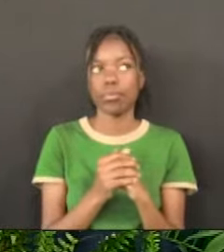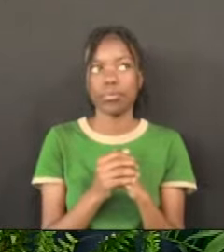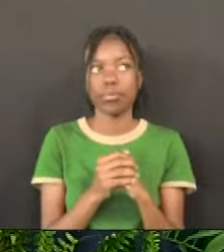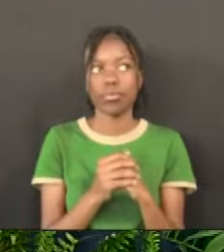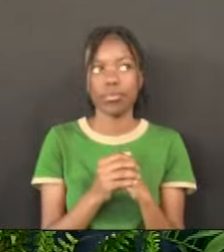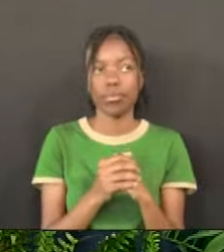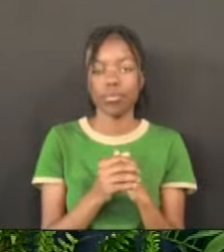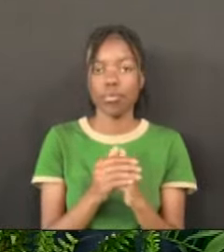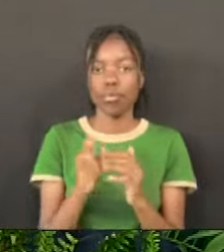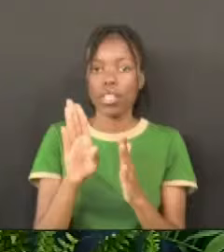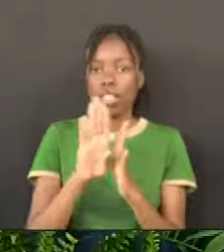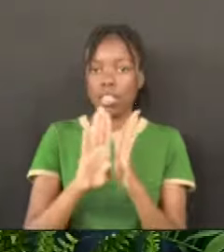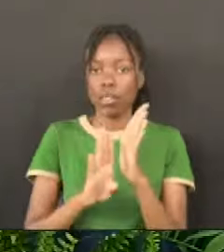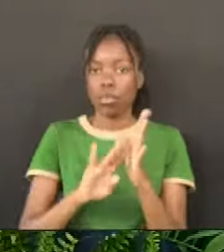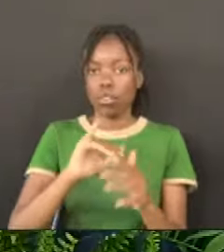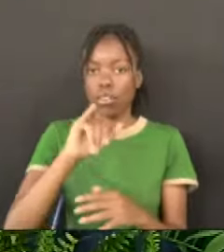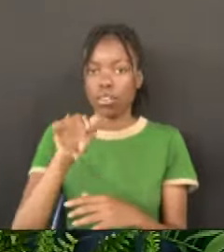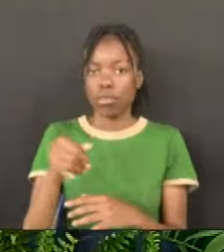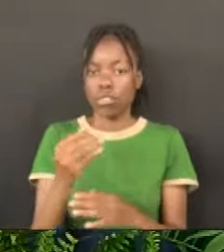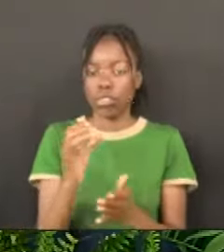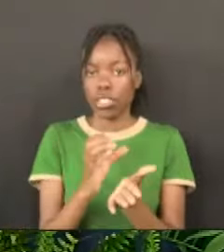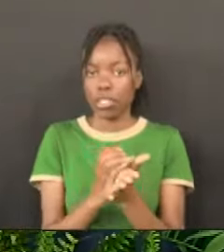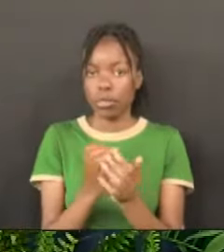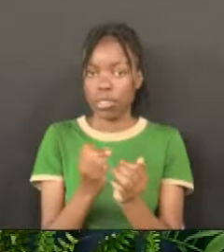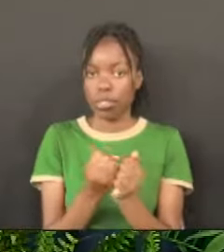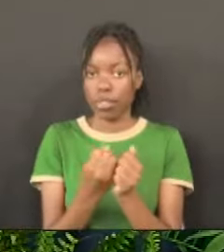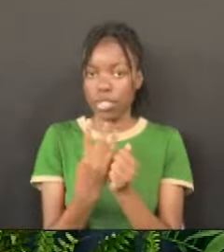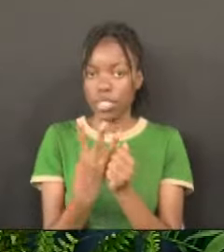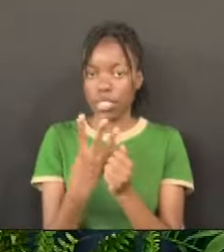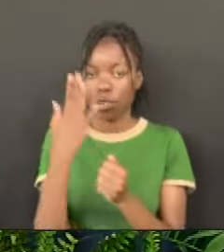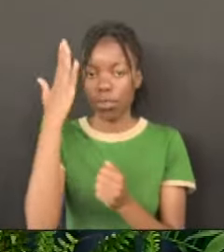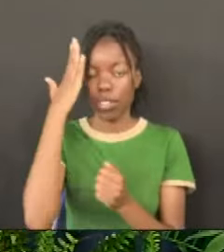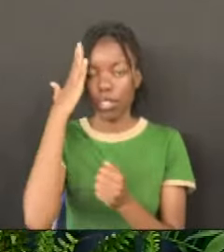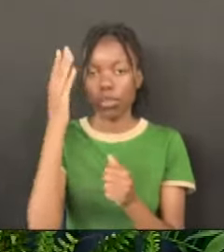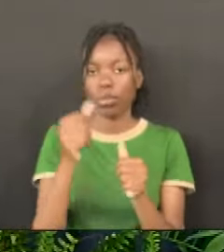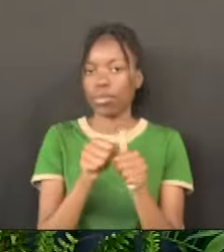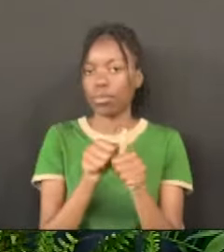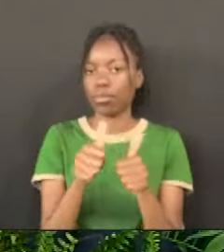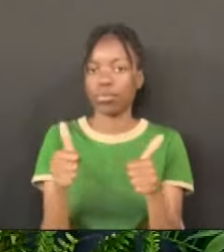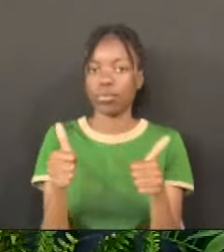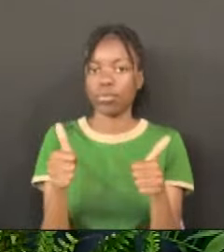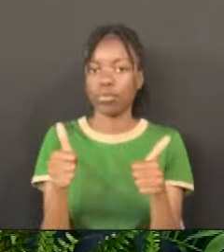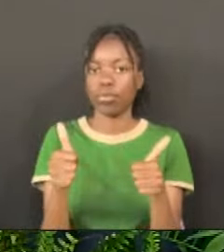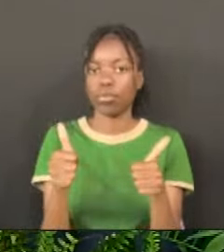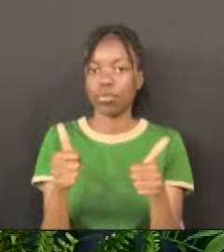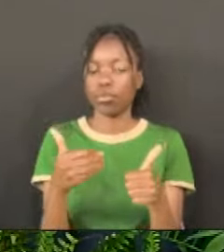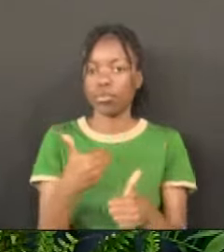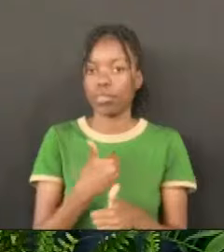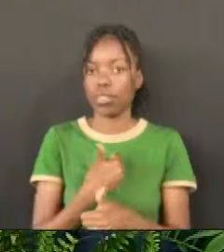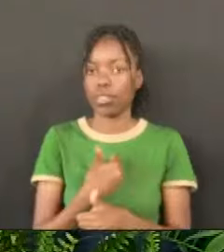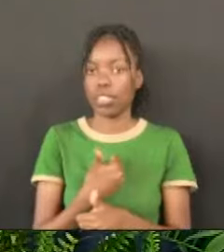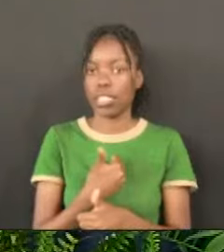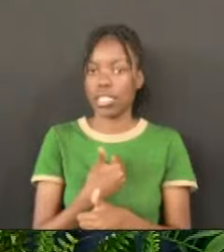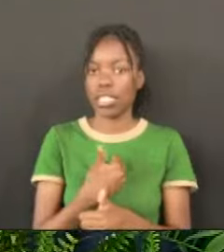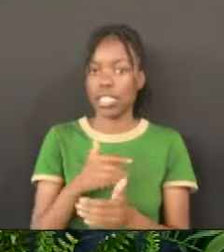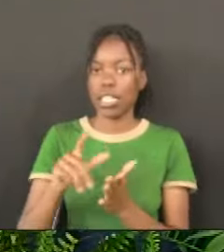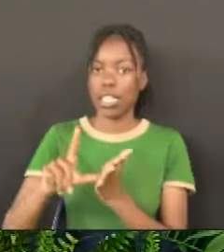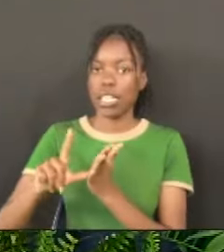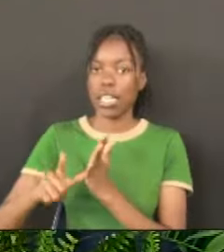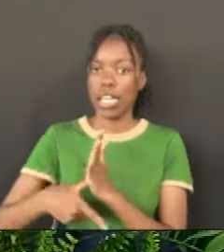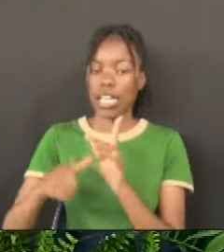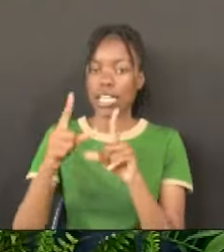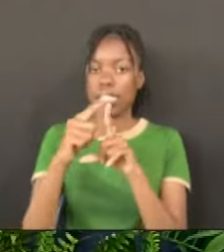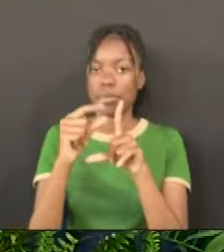The book of John, of course, chapter 14, we know very well, contains the last messages